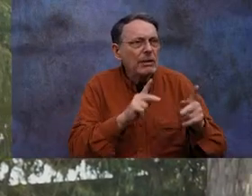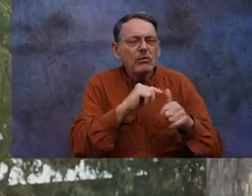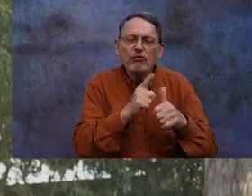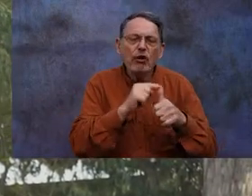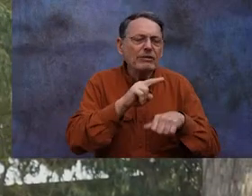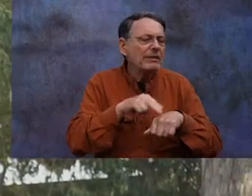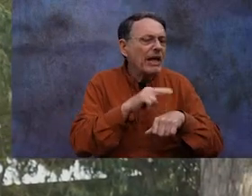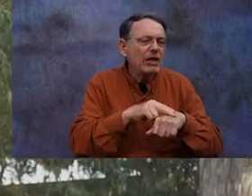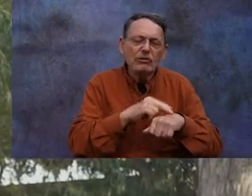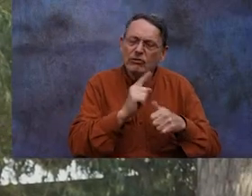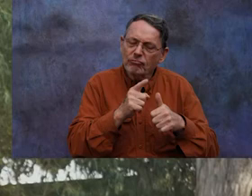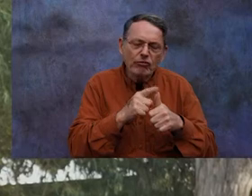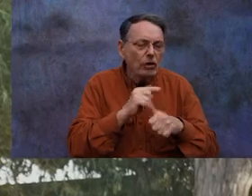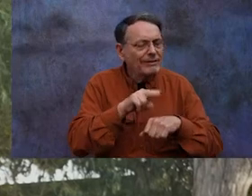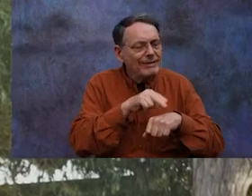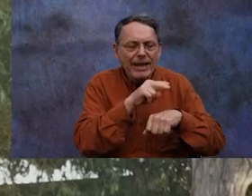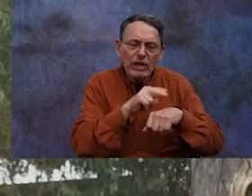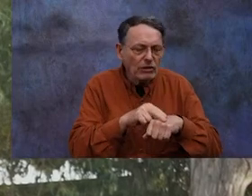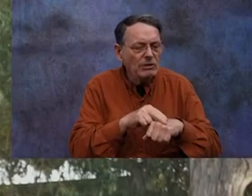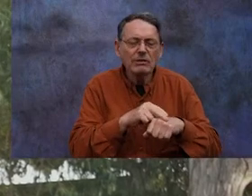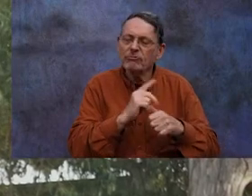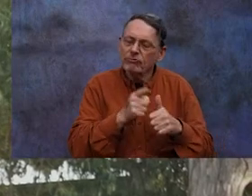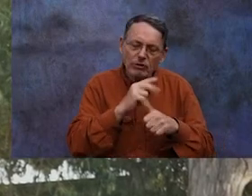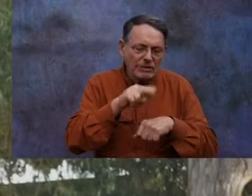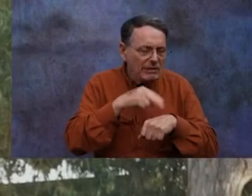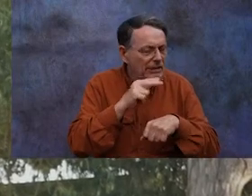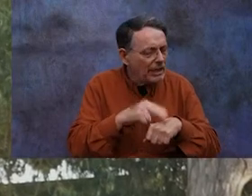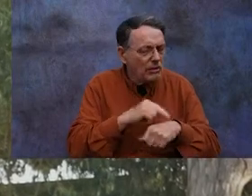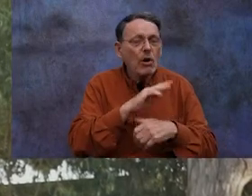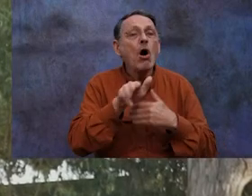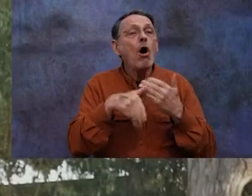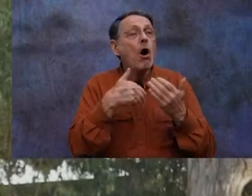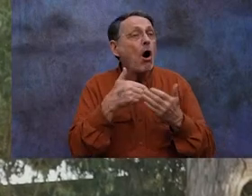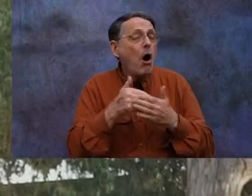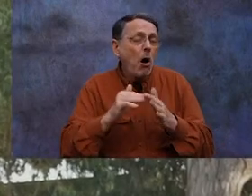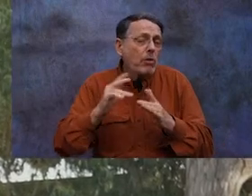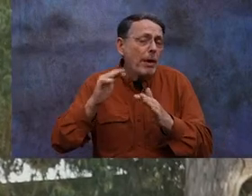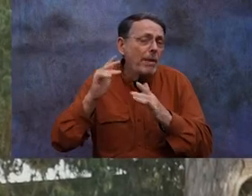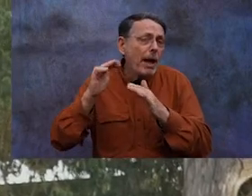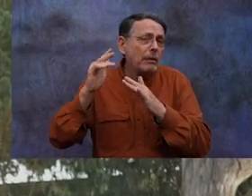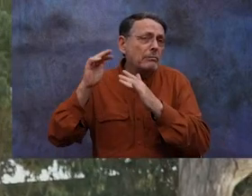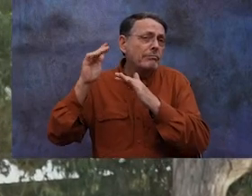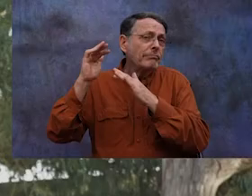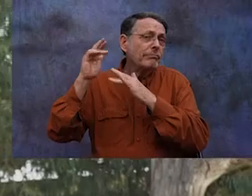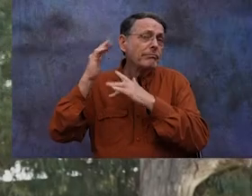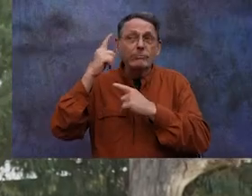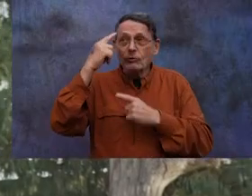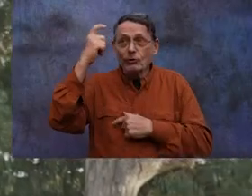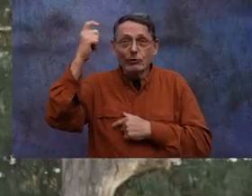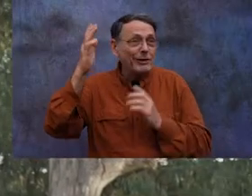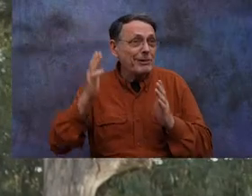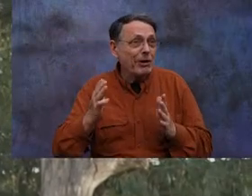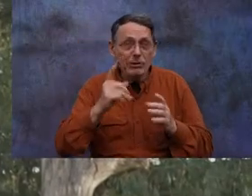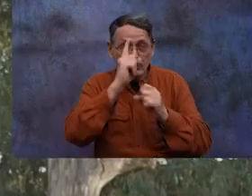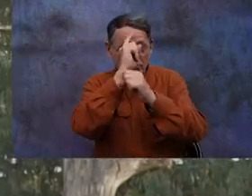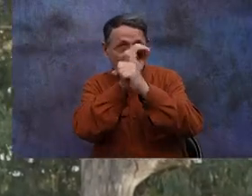First Nations peoples, First Nations, First Nations, First Nations, First Nations, all the way